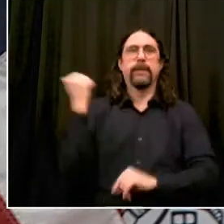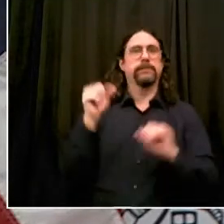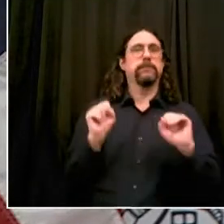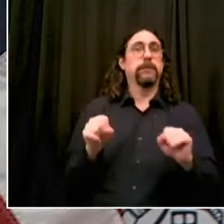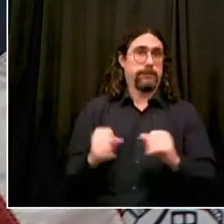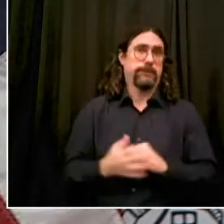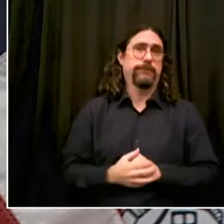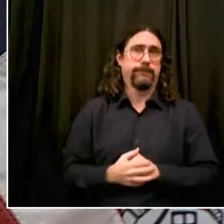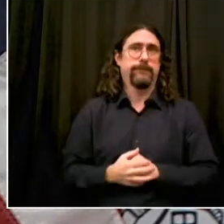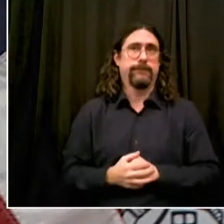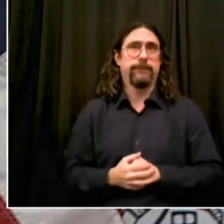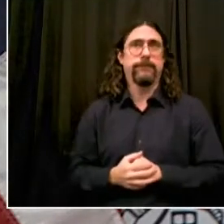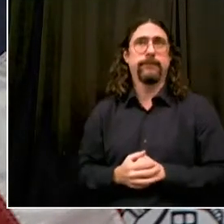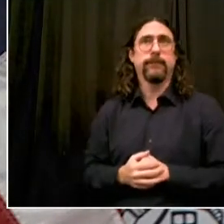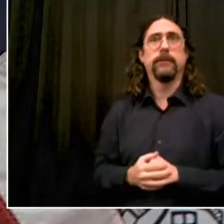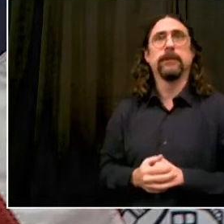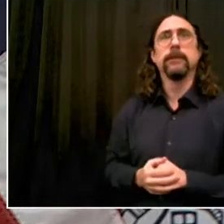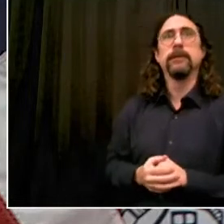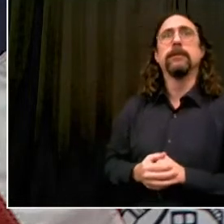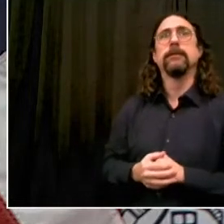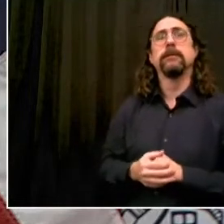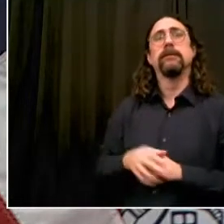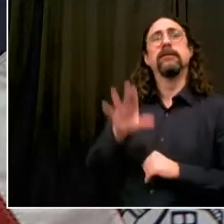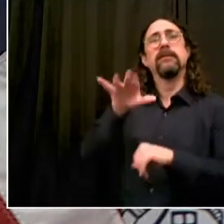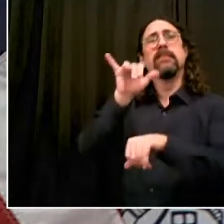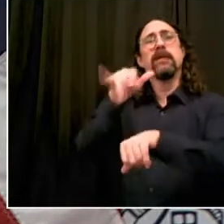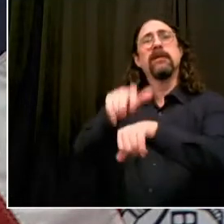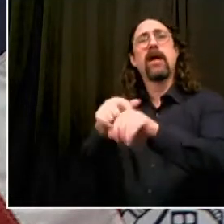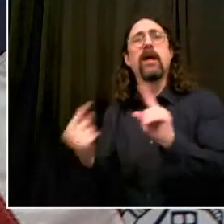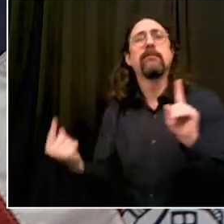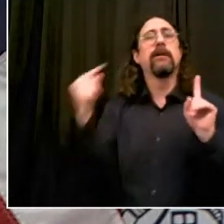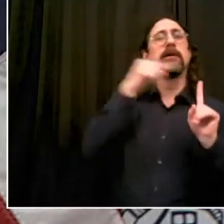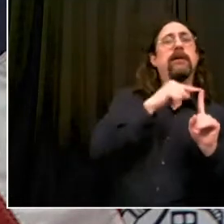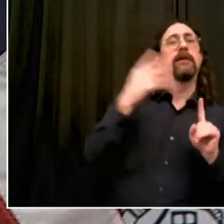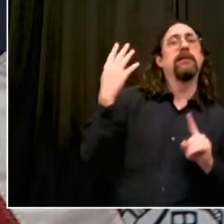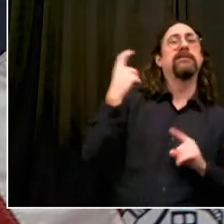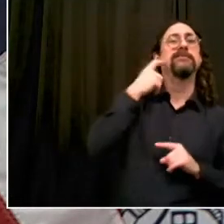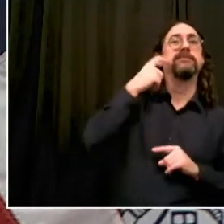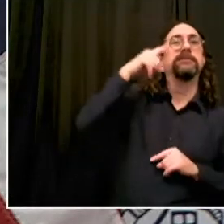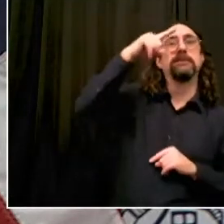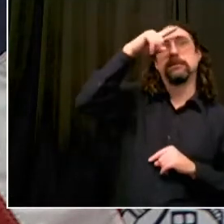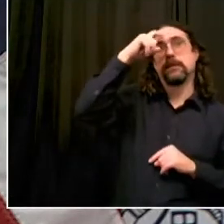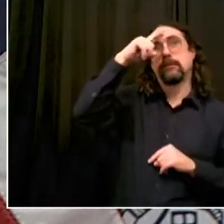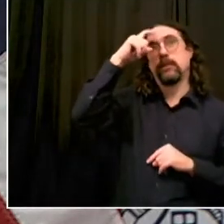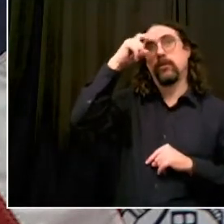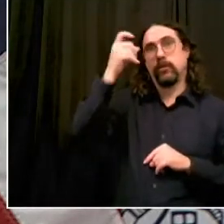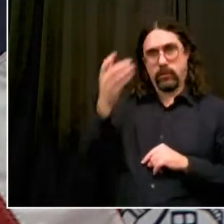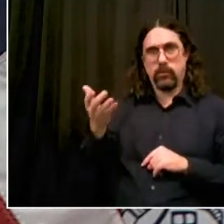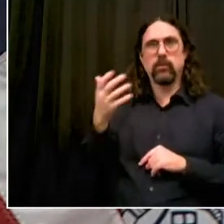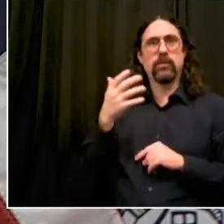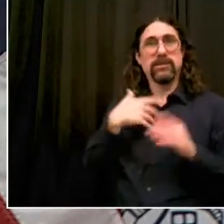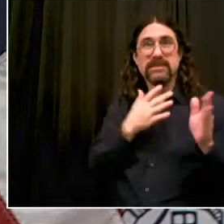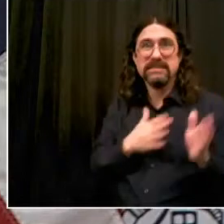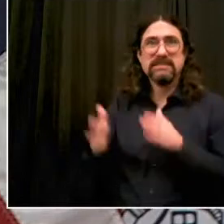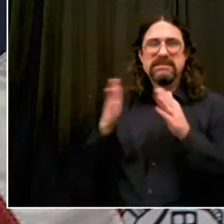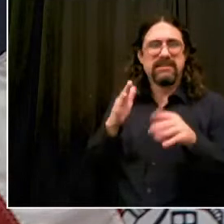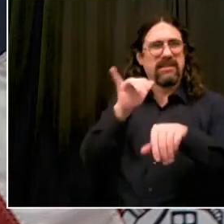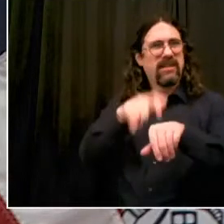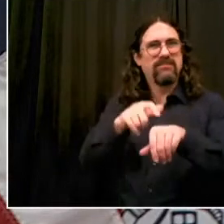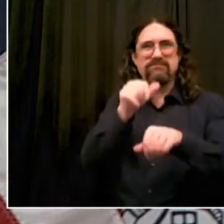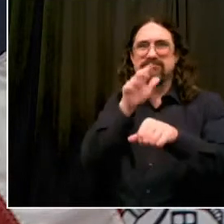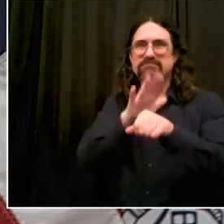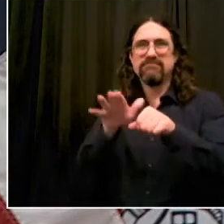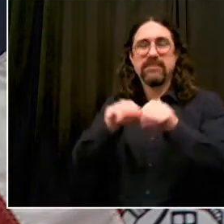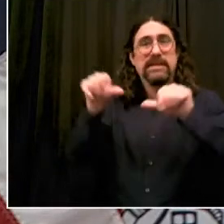approach, using all these measures to make it work, is the sounder approach. I've had this conversation with